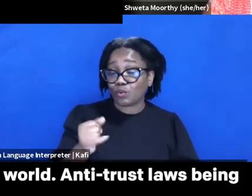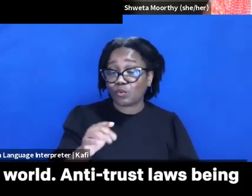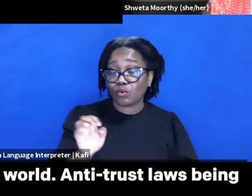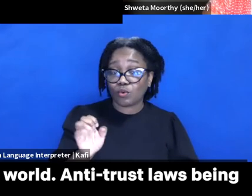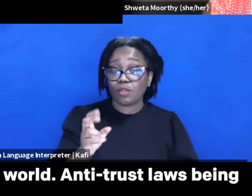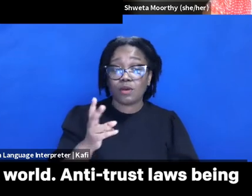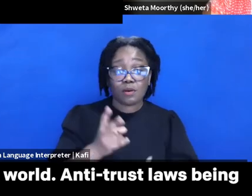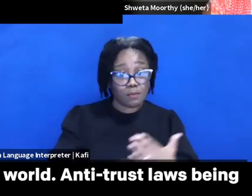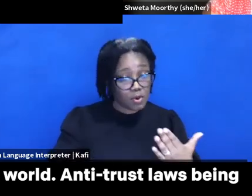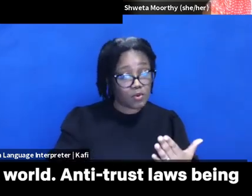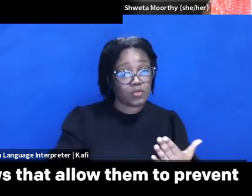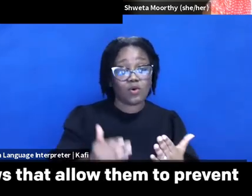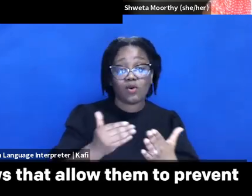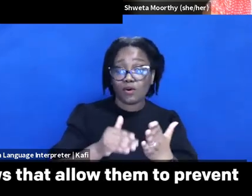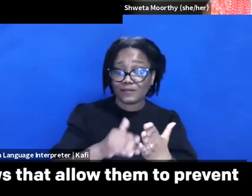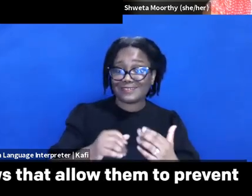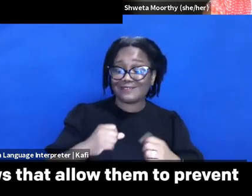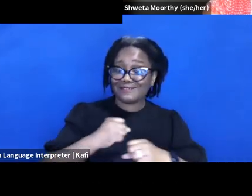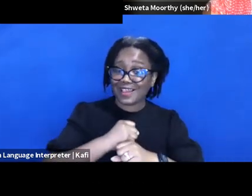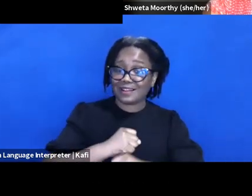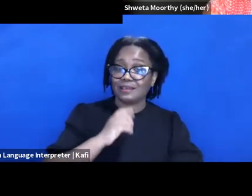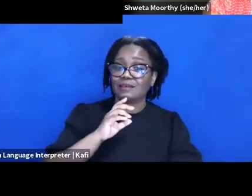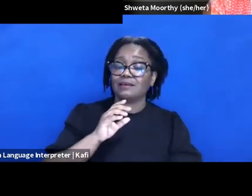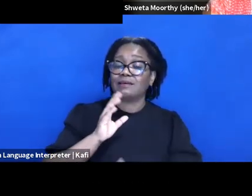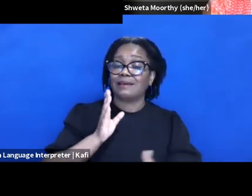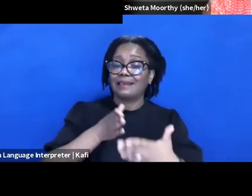around the world, antitrust laws being laws that allow them to